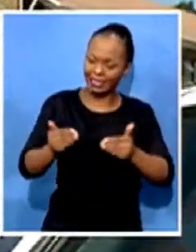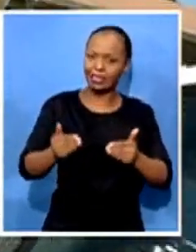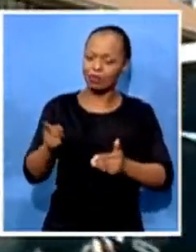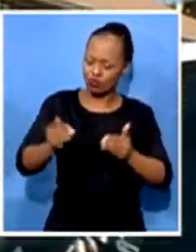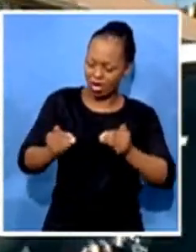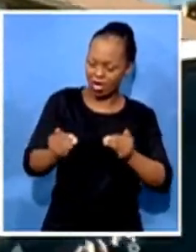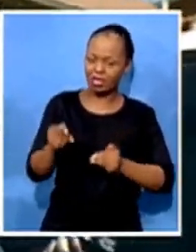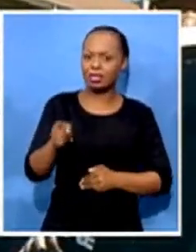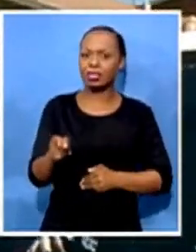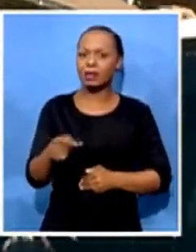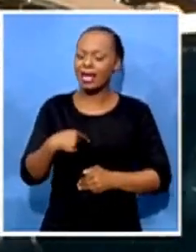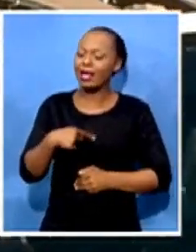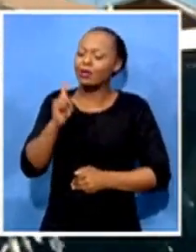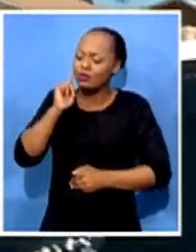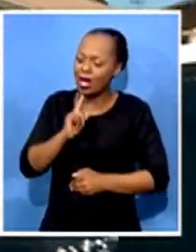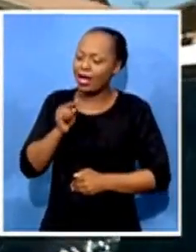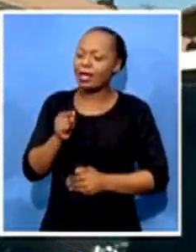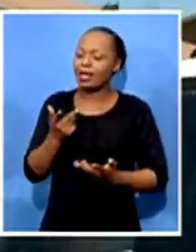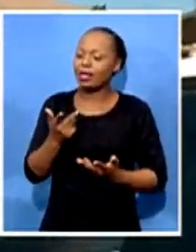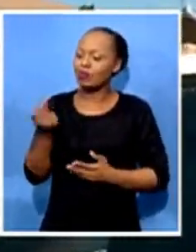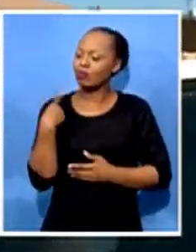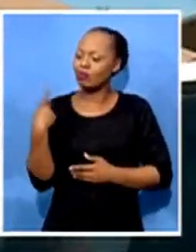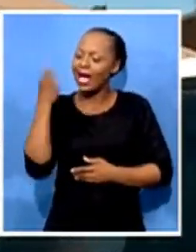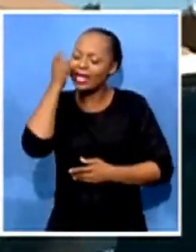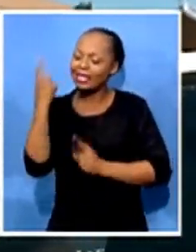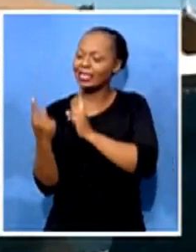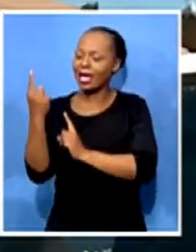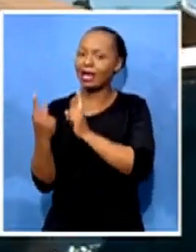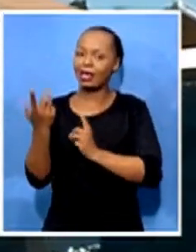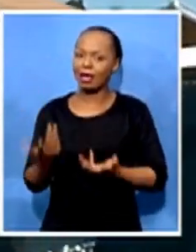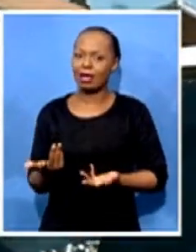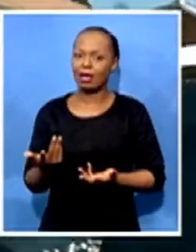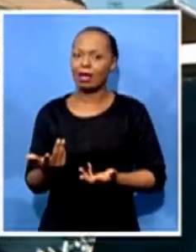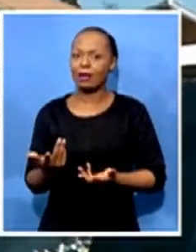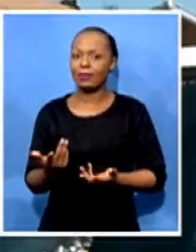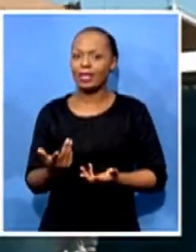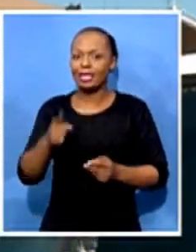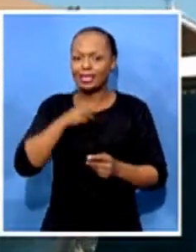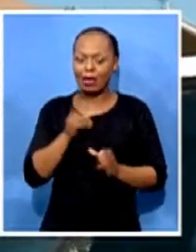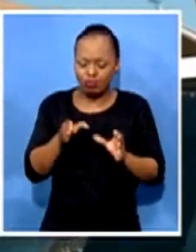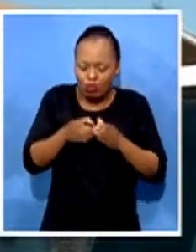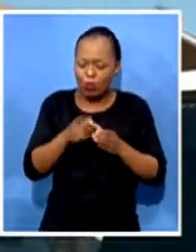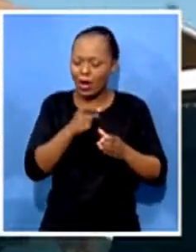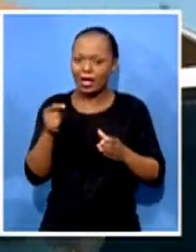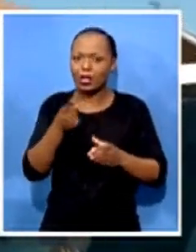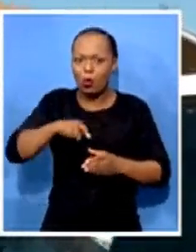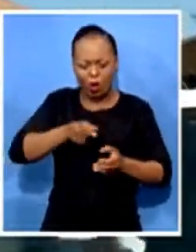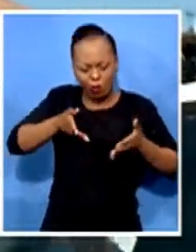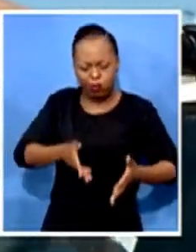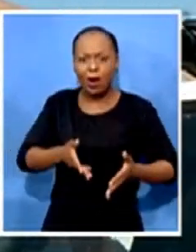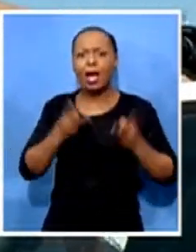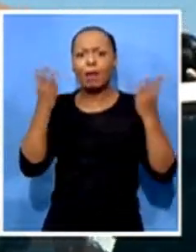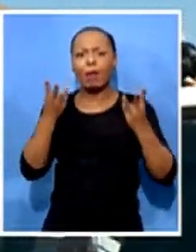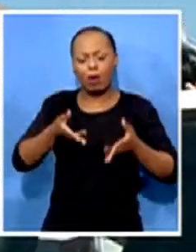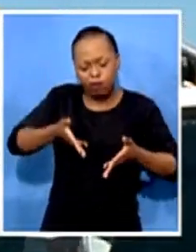because if once you start getting the list, even that list of 100, we are here now. The people are here saying, you are police, and yours